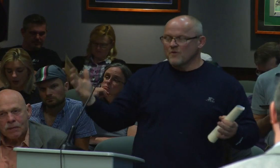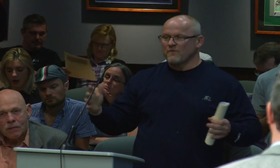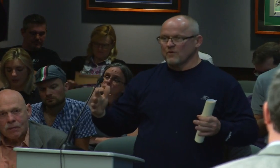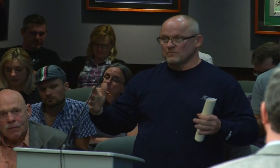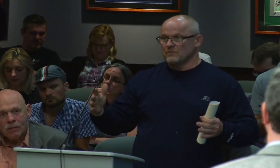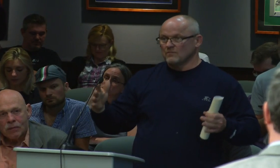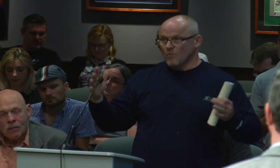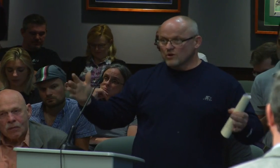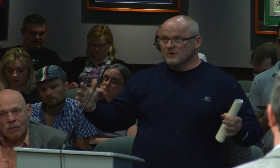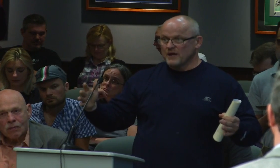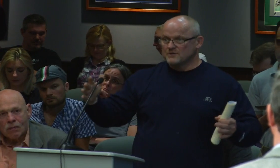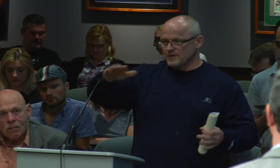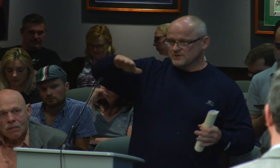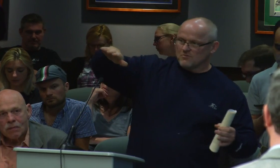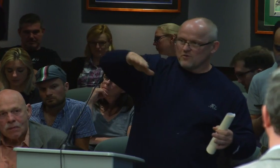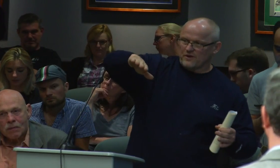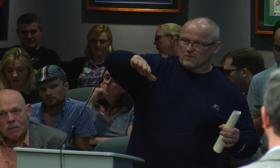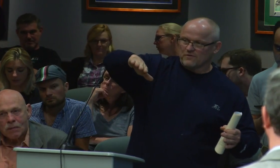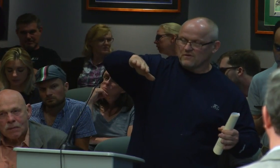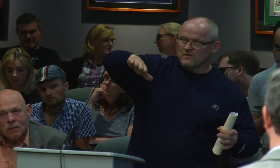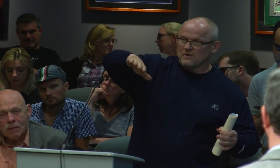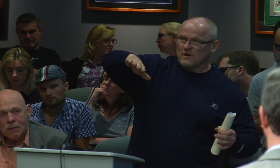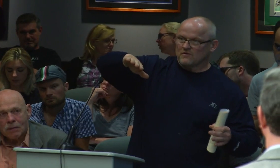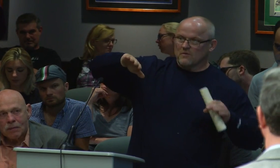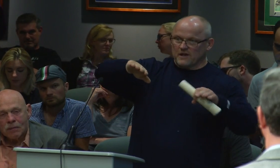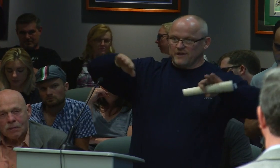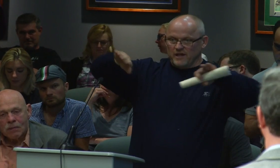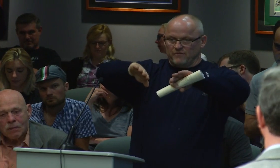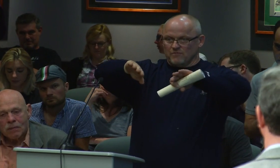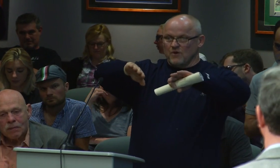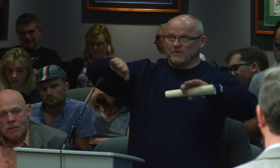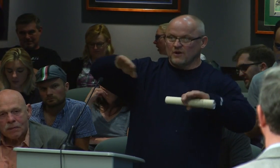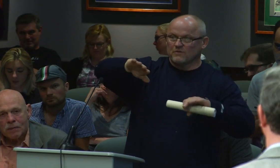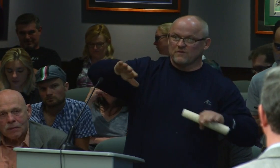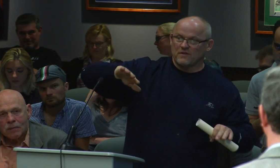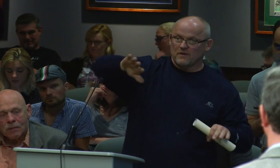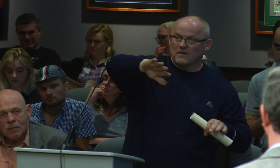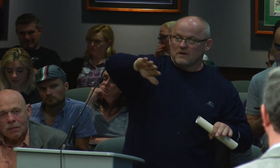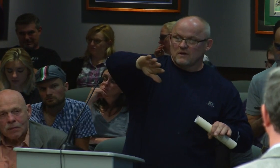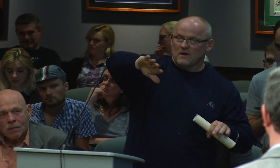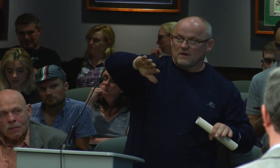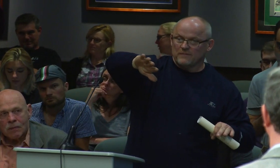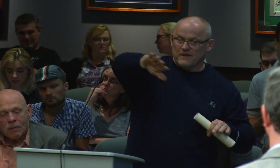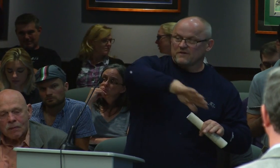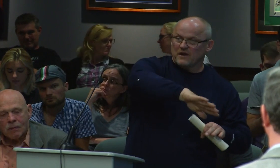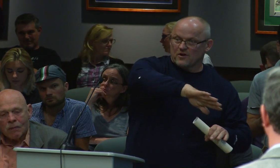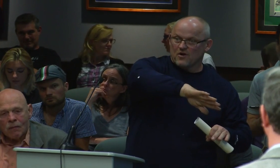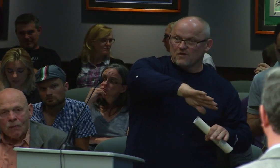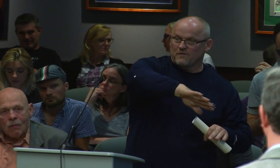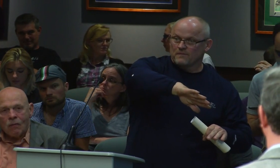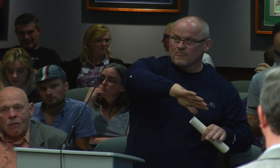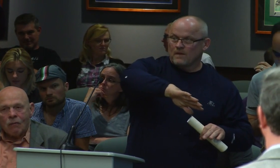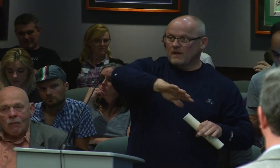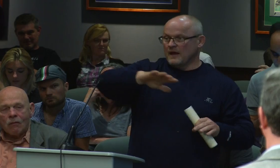of room for more drainage because the road tilts. It's almost like a ditch. The road tilts to the inside of the